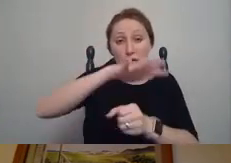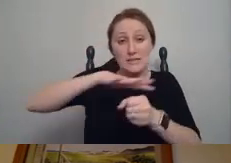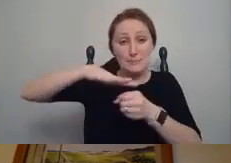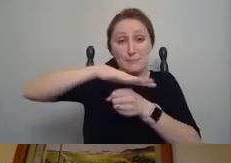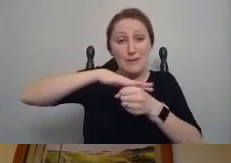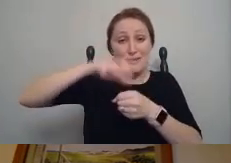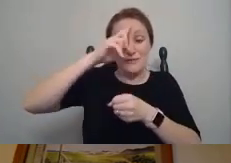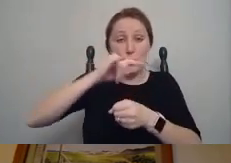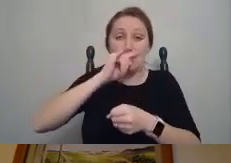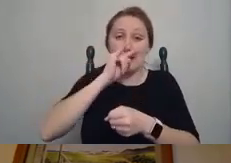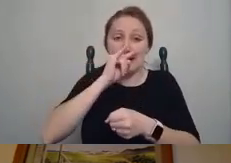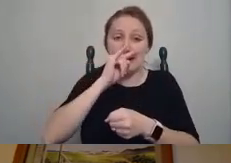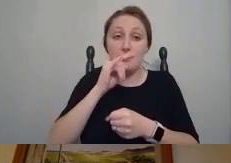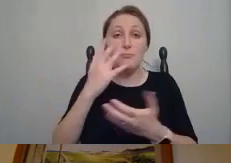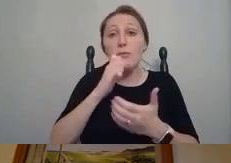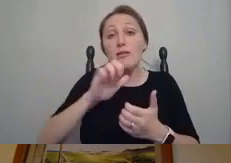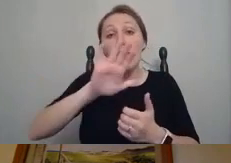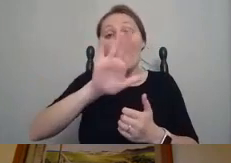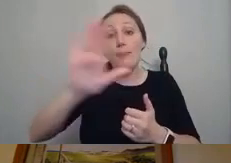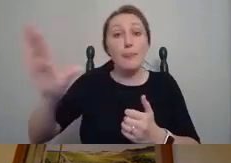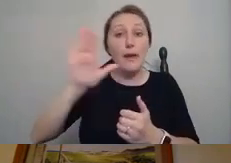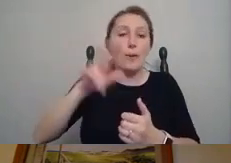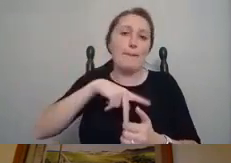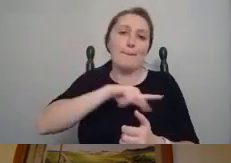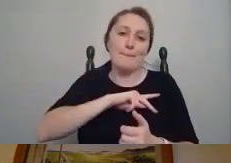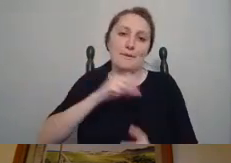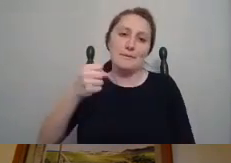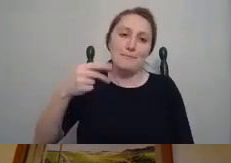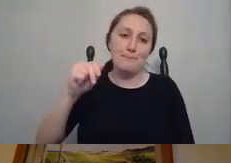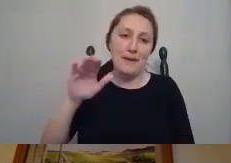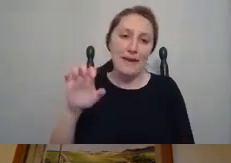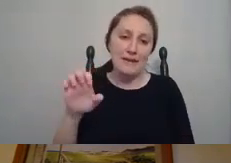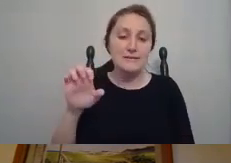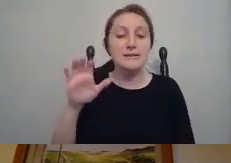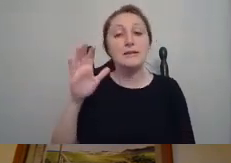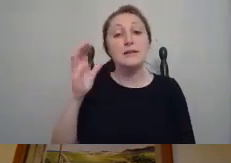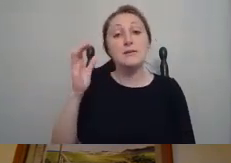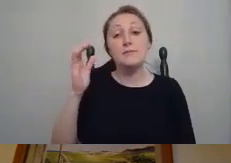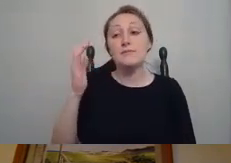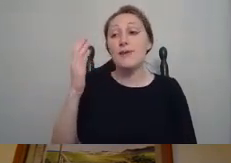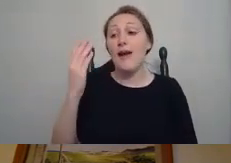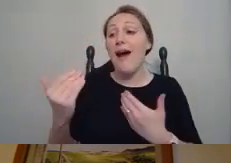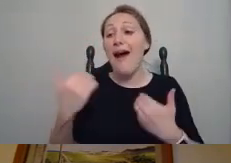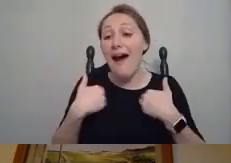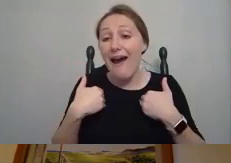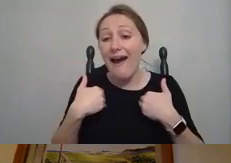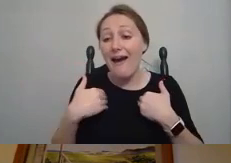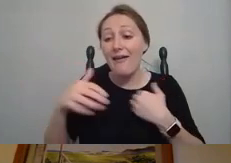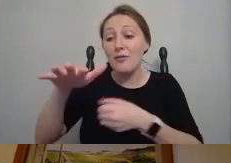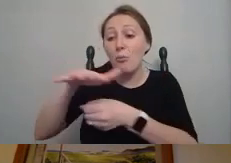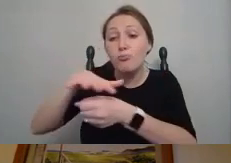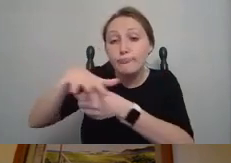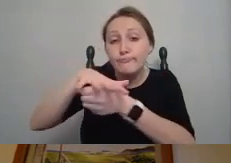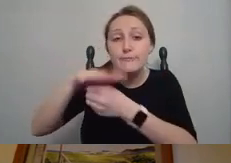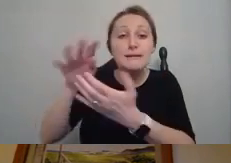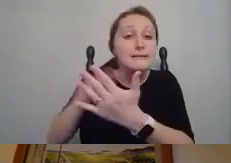always their own space. If there's a schedule for the space, or the table or the desk,